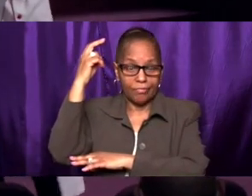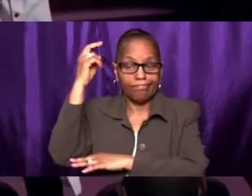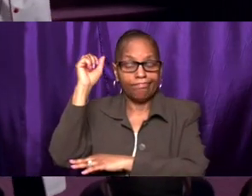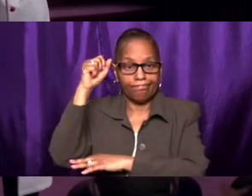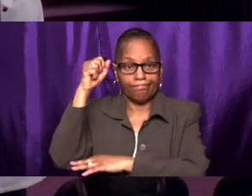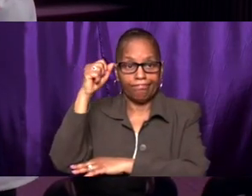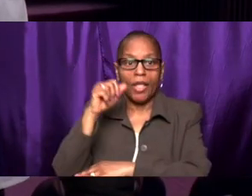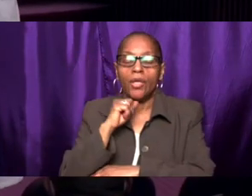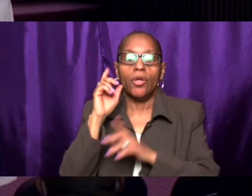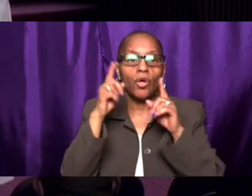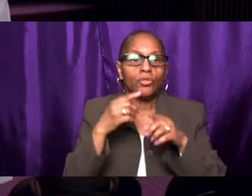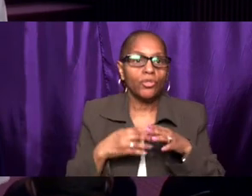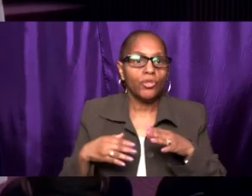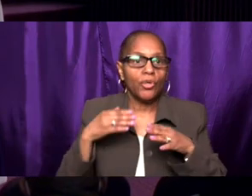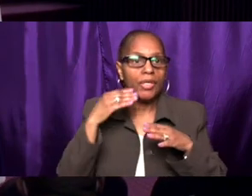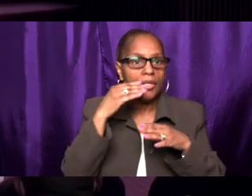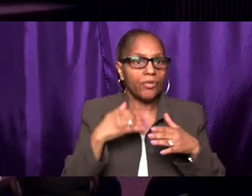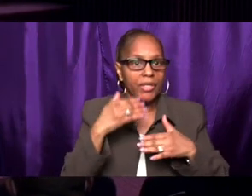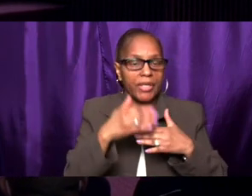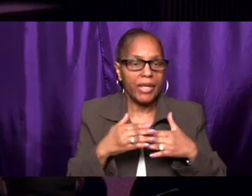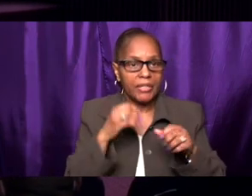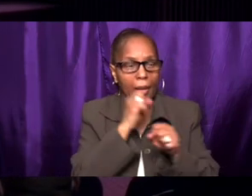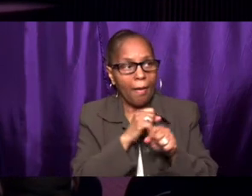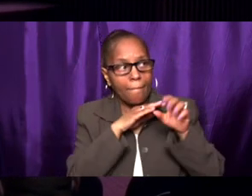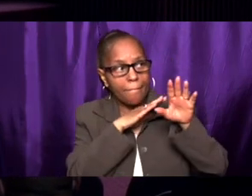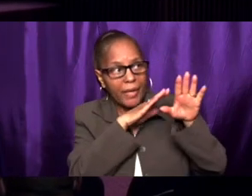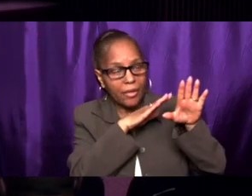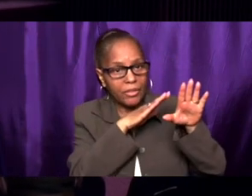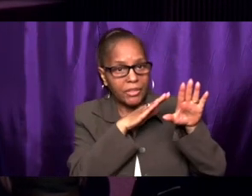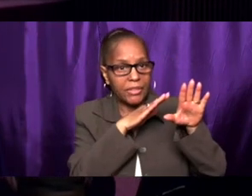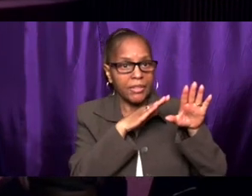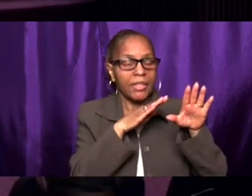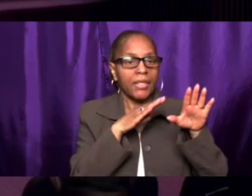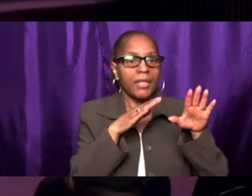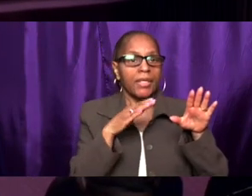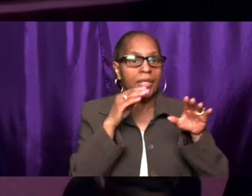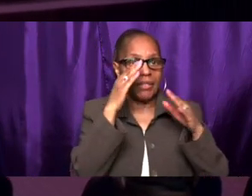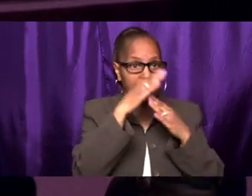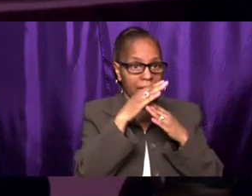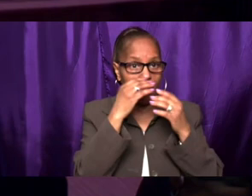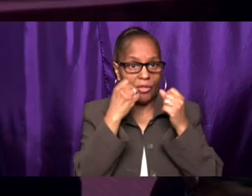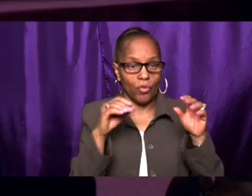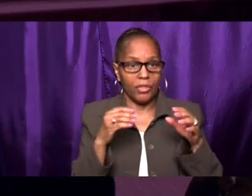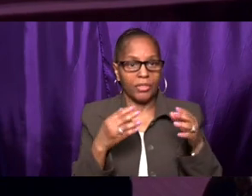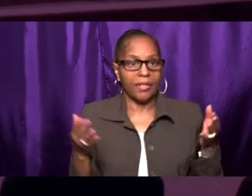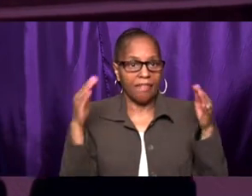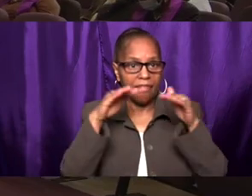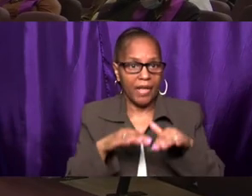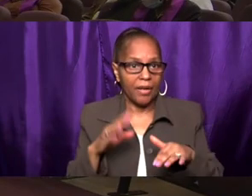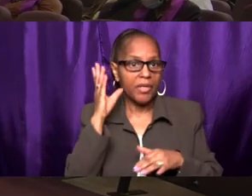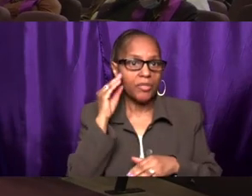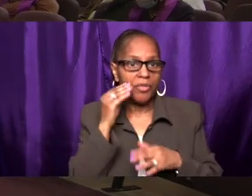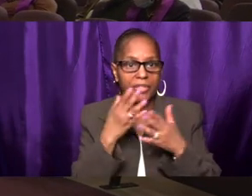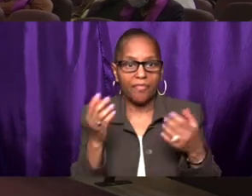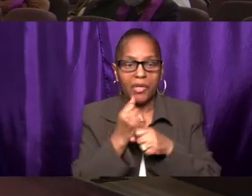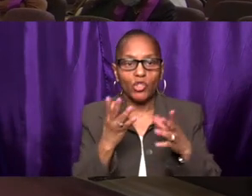You don't go to your next mountaintop without going through a valley and experiencing stuff that makes you want to